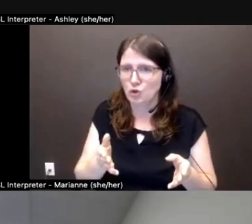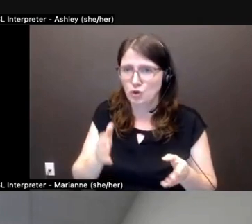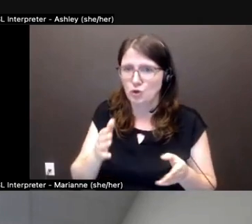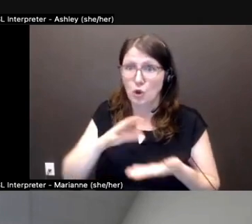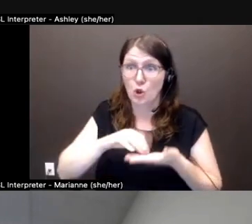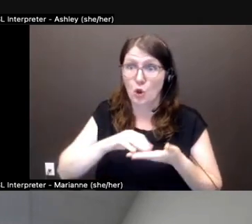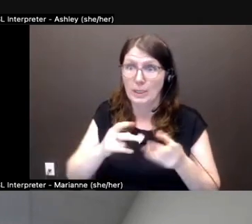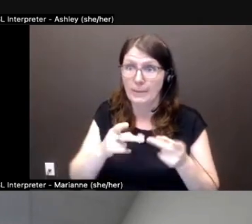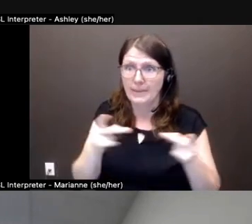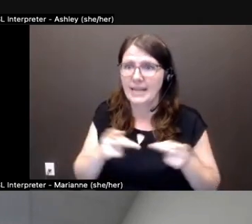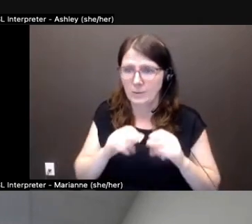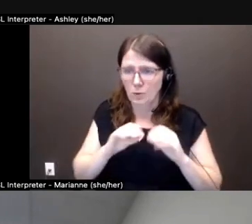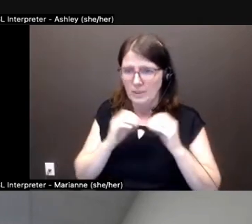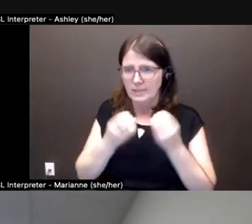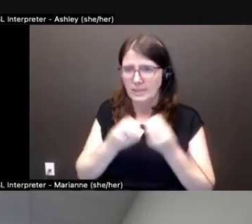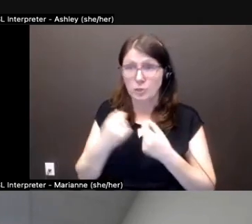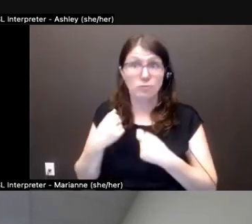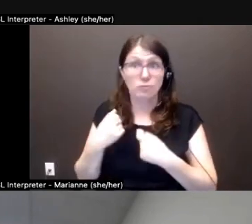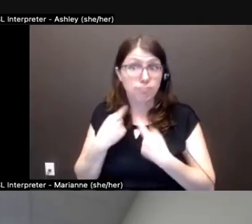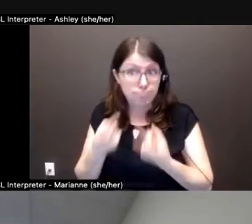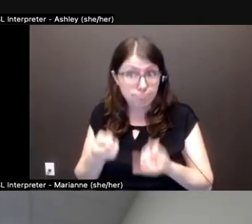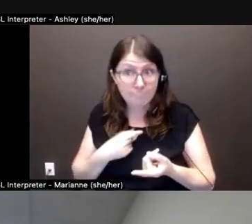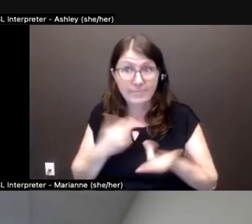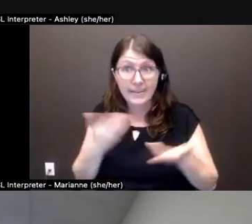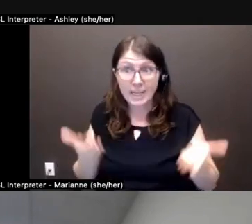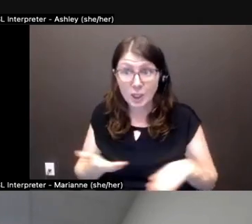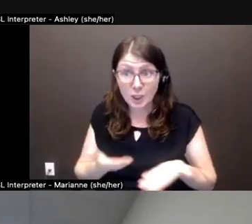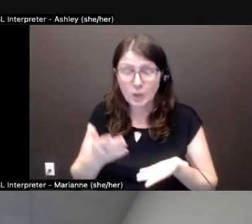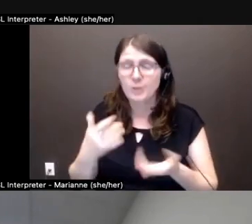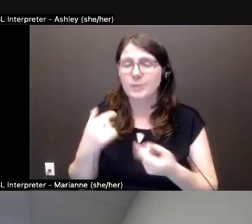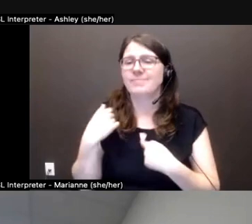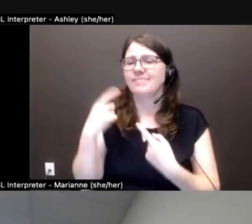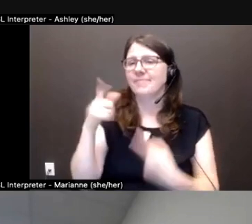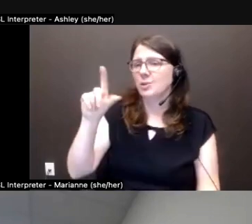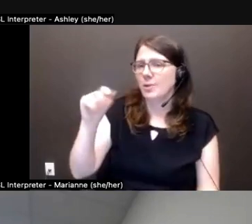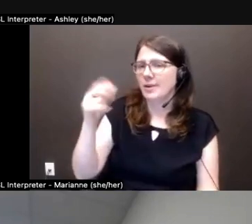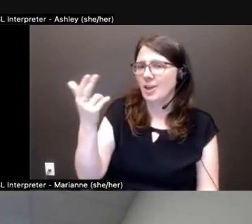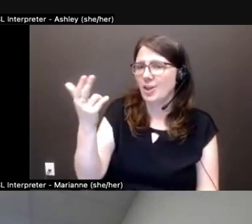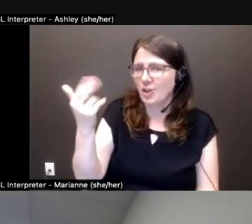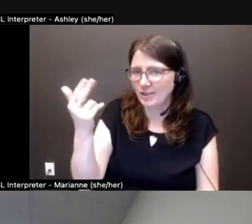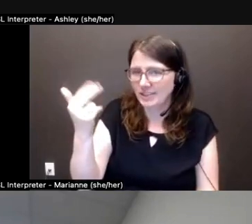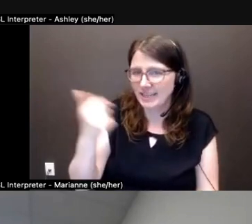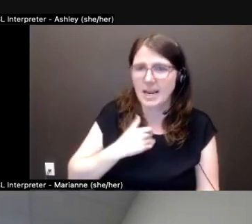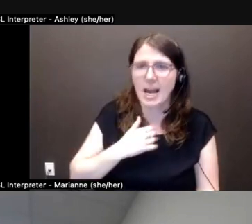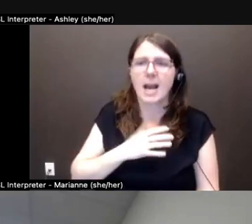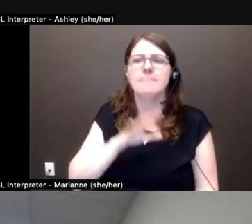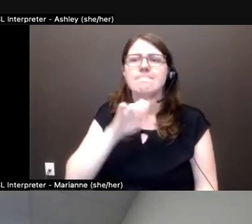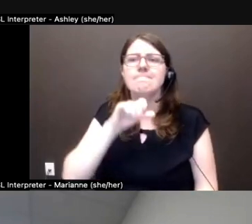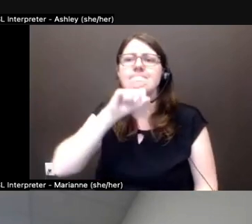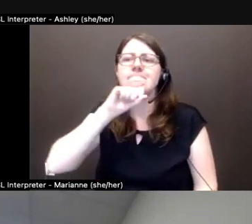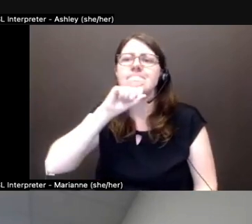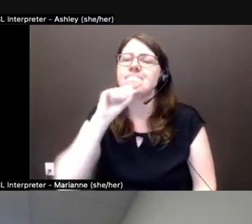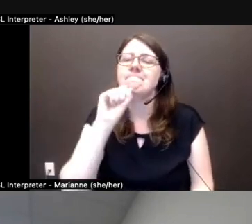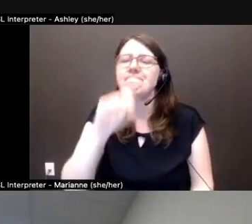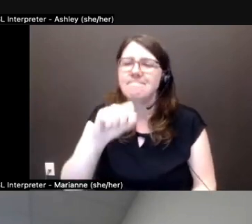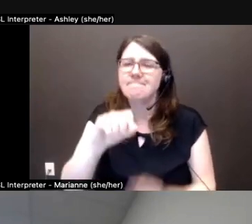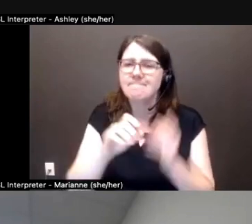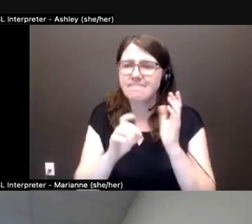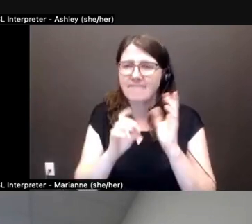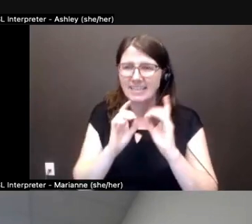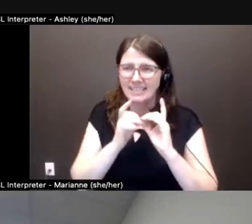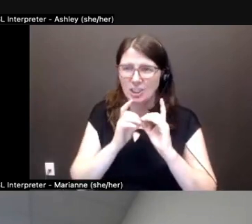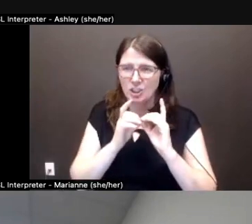since 2013, and I have a great passion in digital literacy. I've obtained a